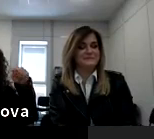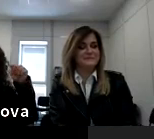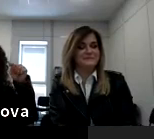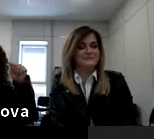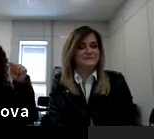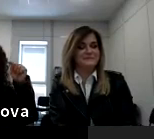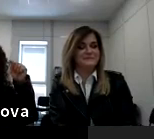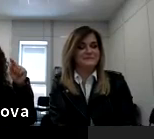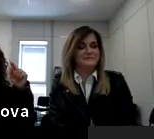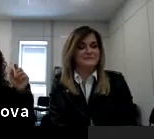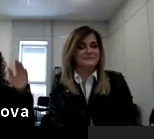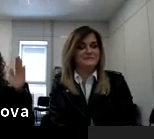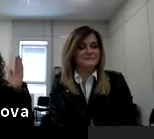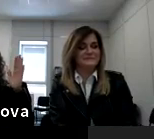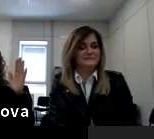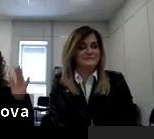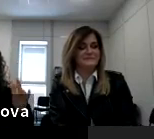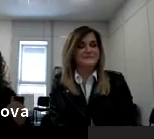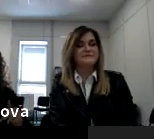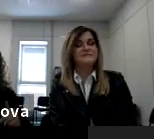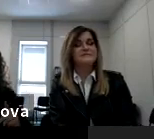edges of